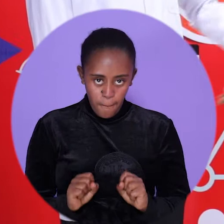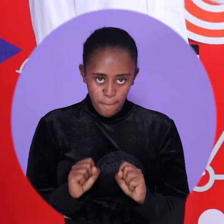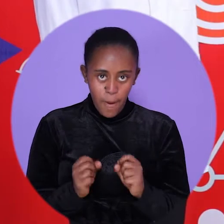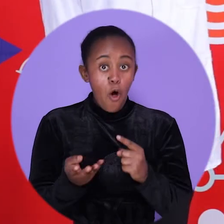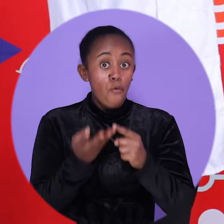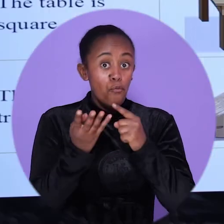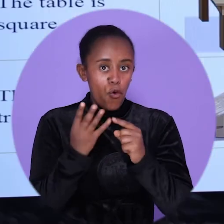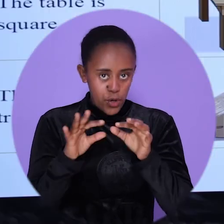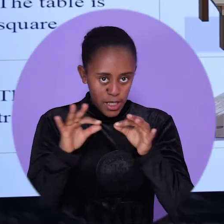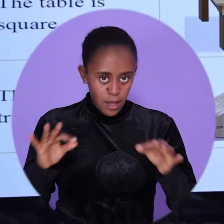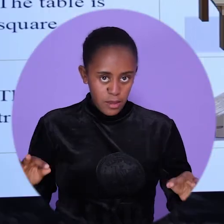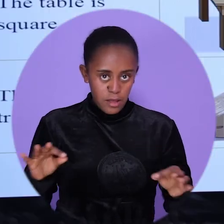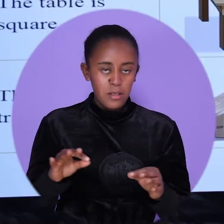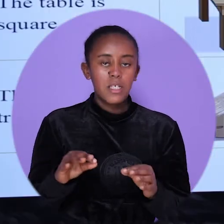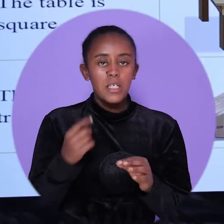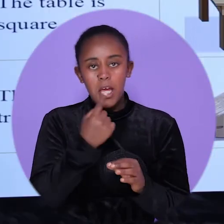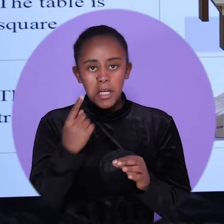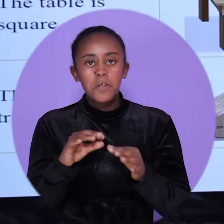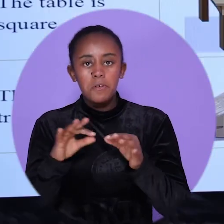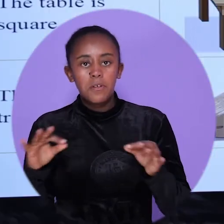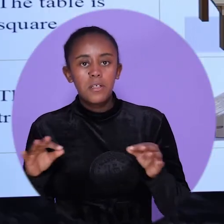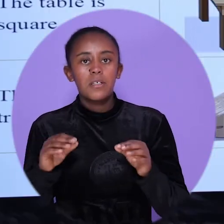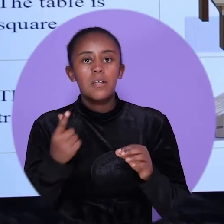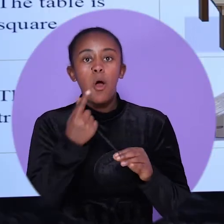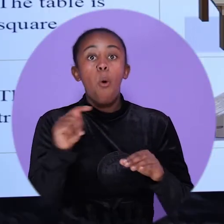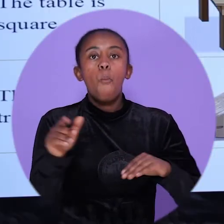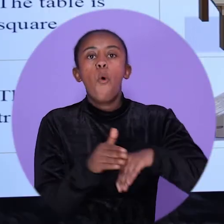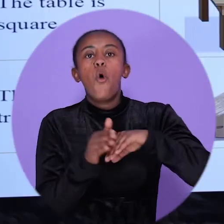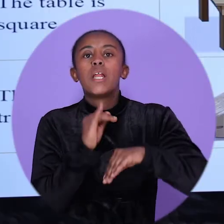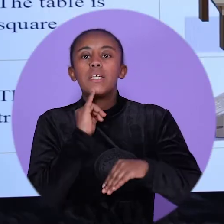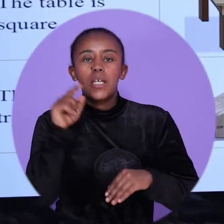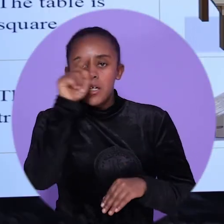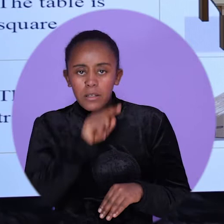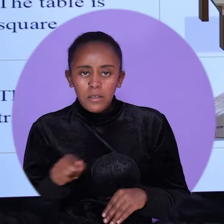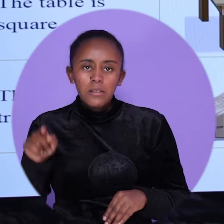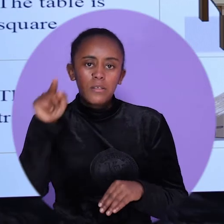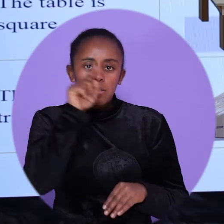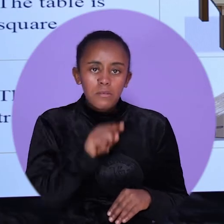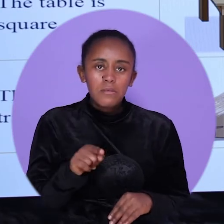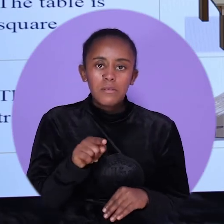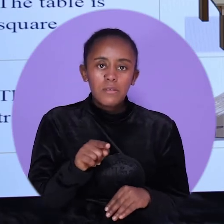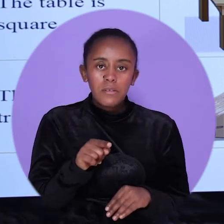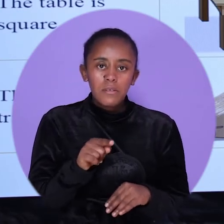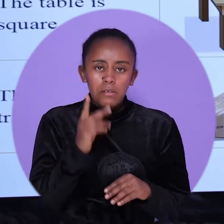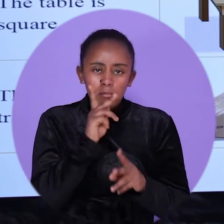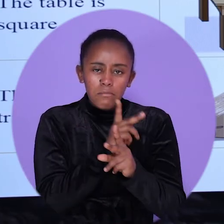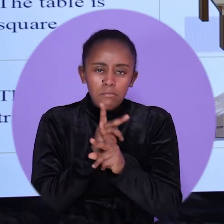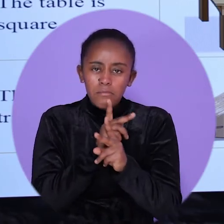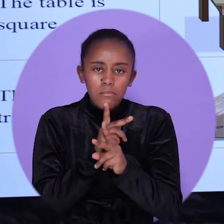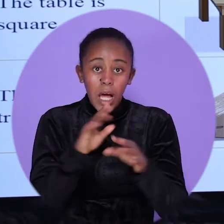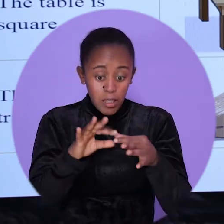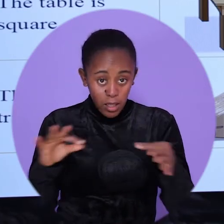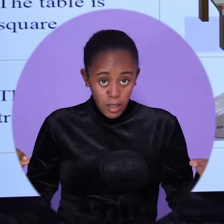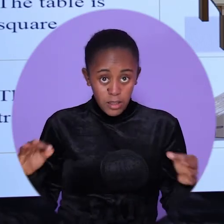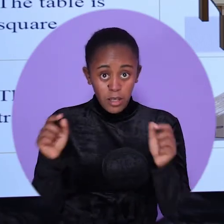sentence. Over there, there is a sentence, the ball is a circle. Student, please look carefully at the sentence and also